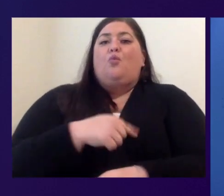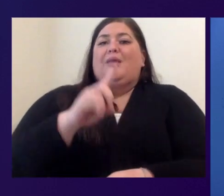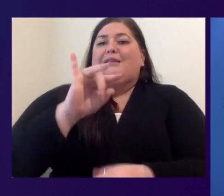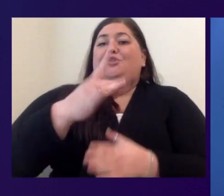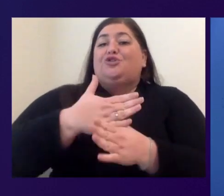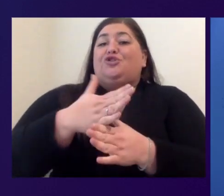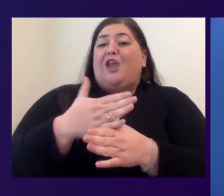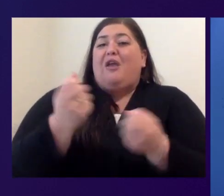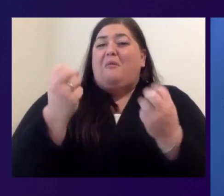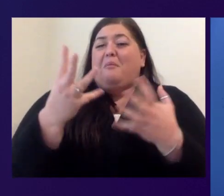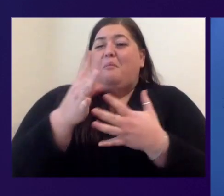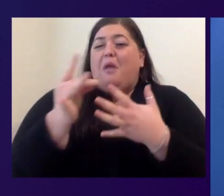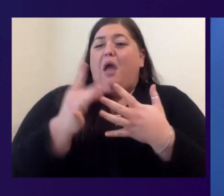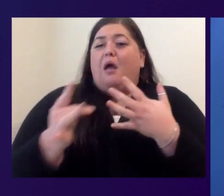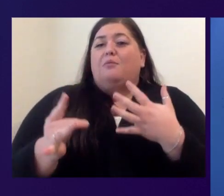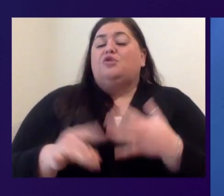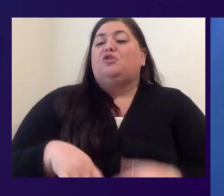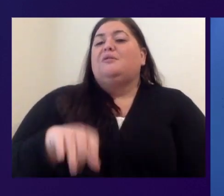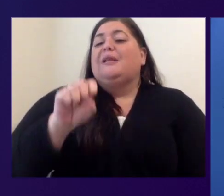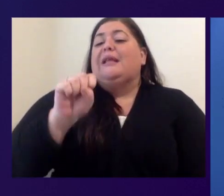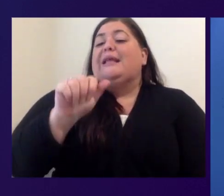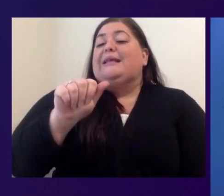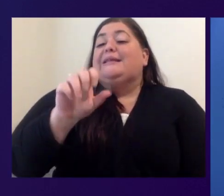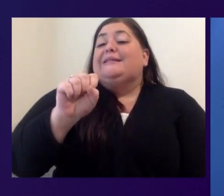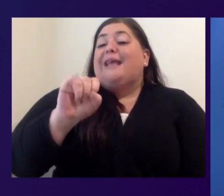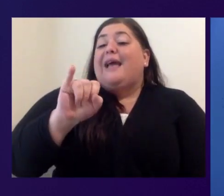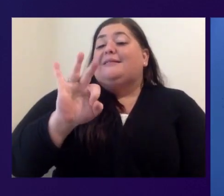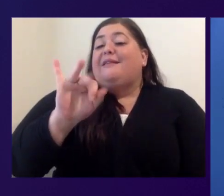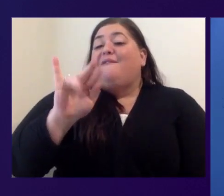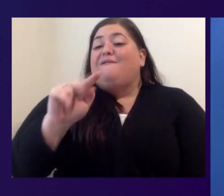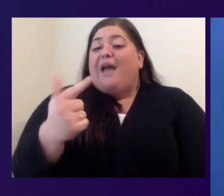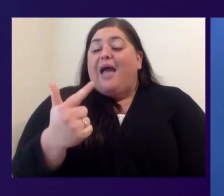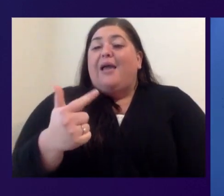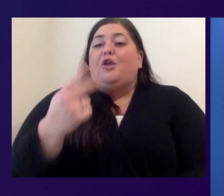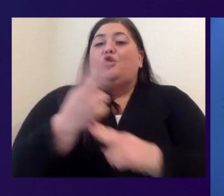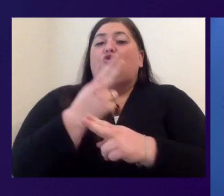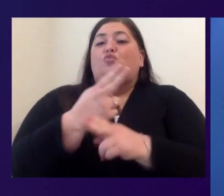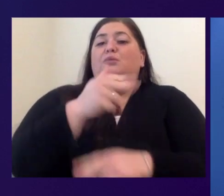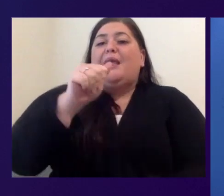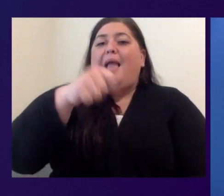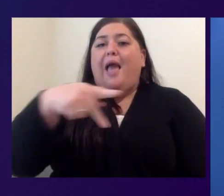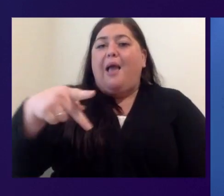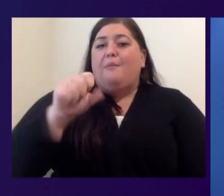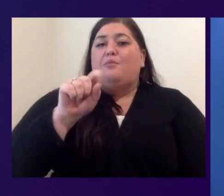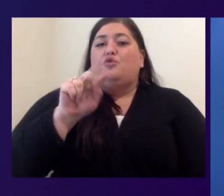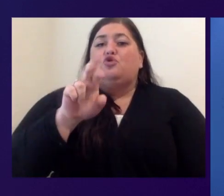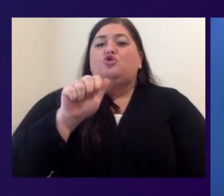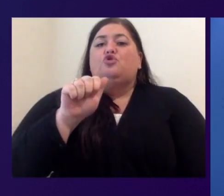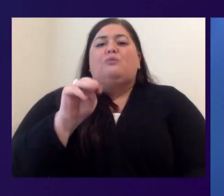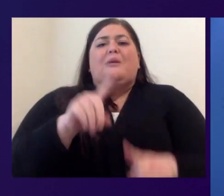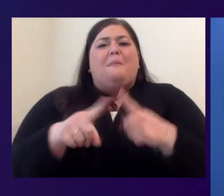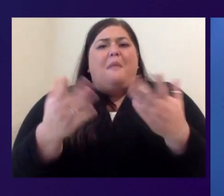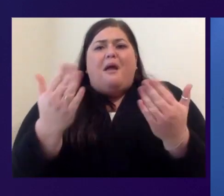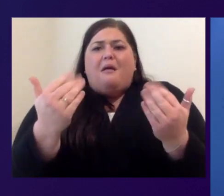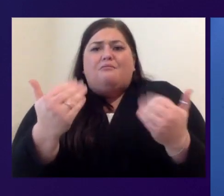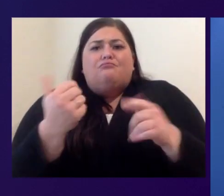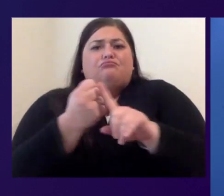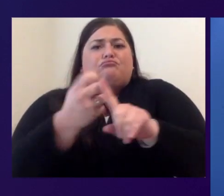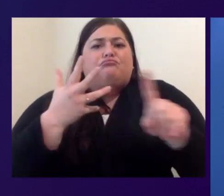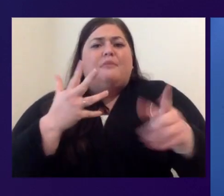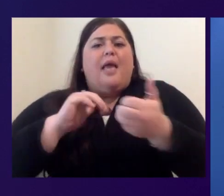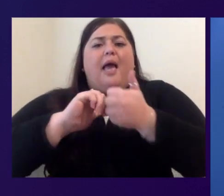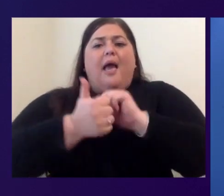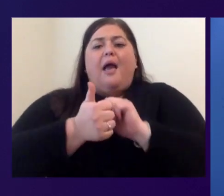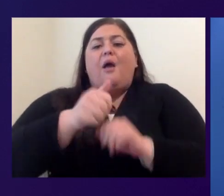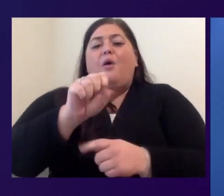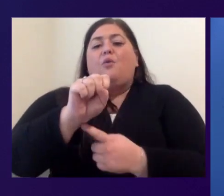about SaaSifying applications using AppStream. But walk us through how SaaS plays a role and